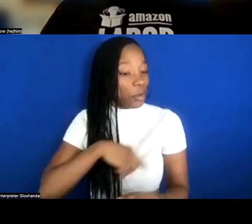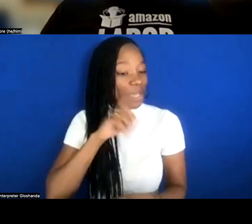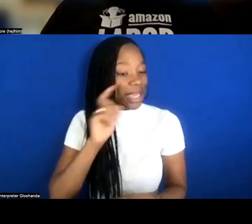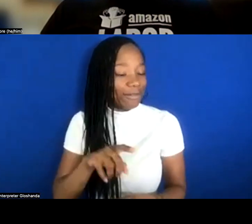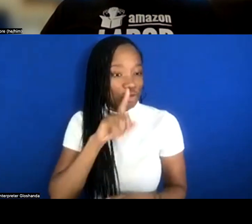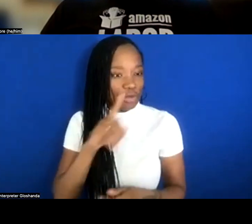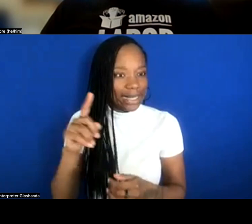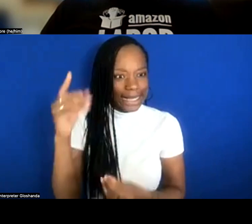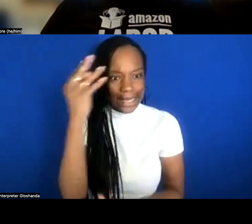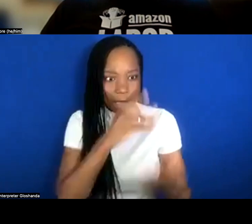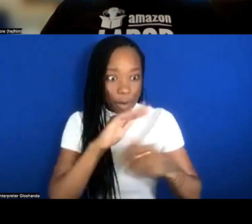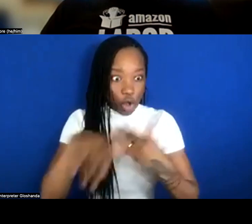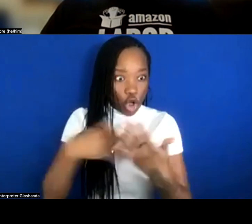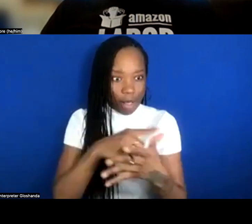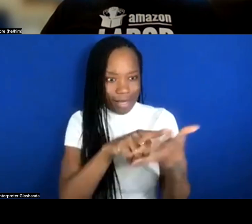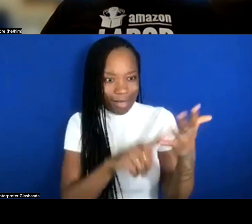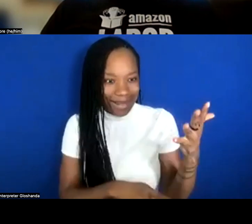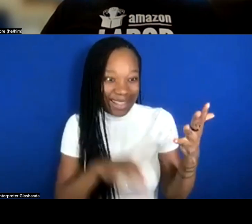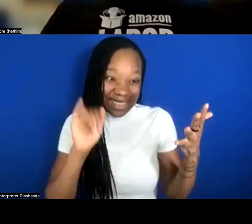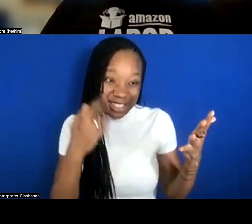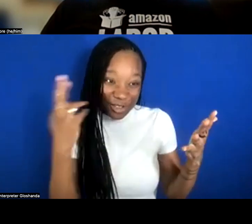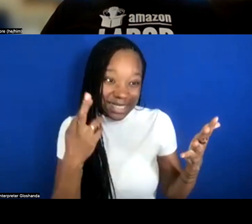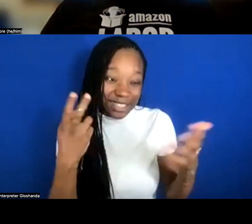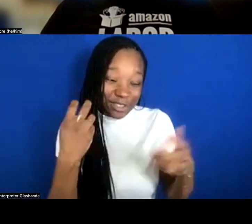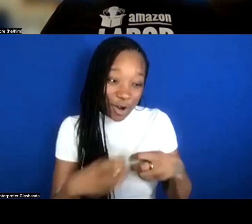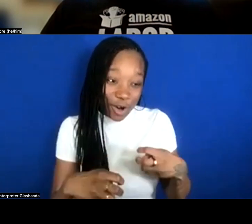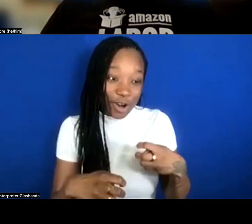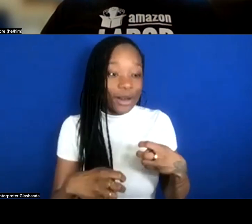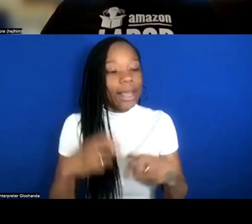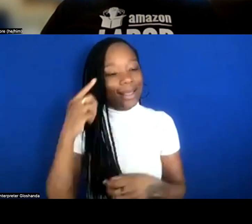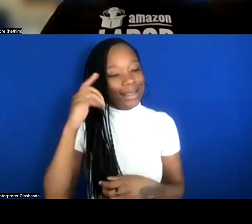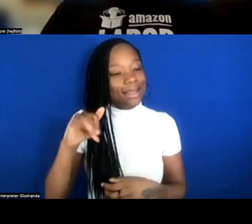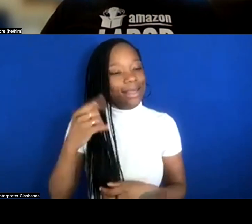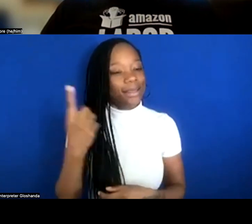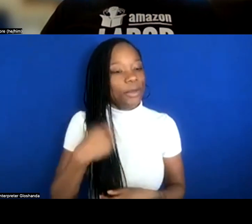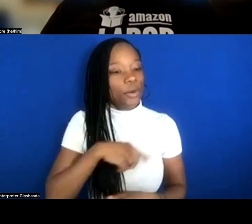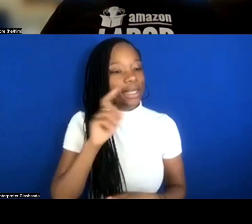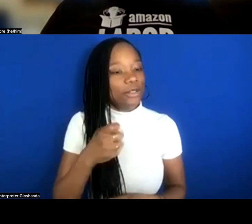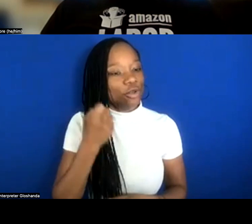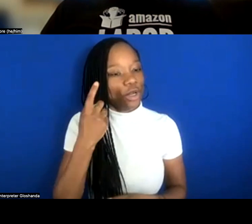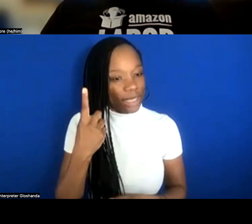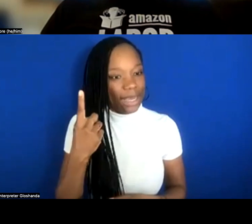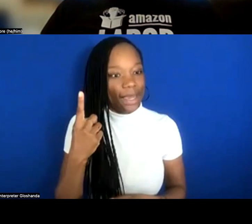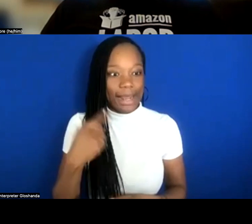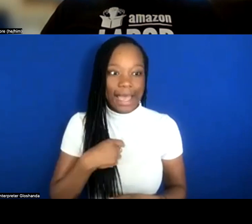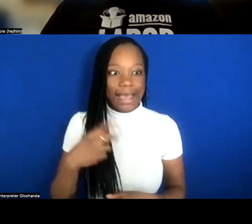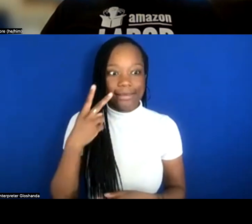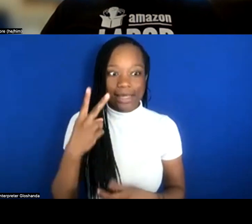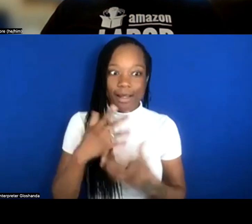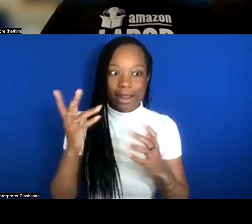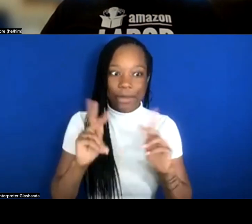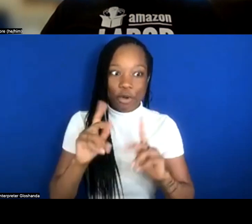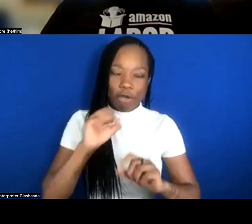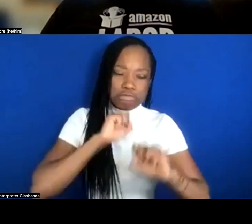those fronts, which is why this is so hard, right? Like, I think that's also something for us to understand. I've heard a lot of folks be very frustrated at